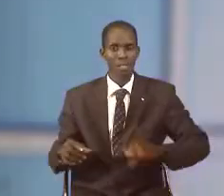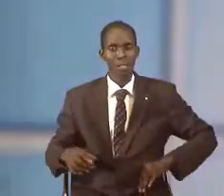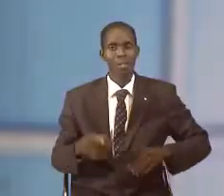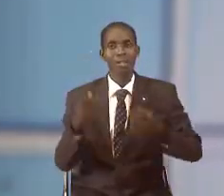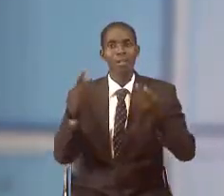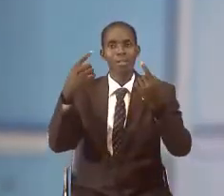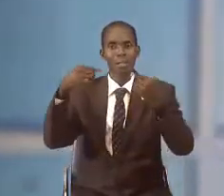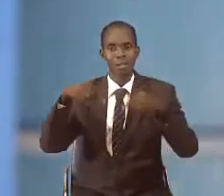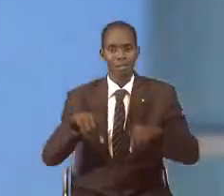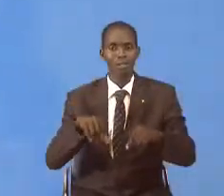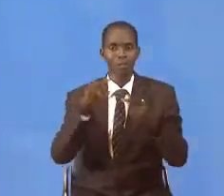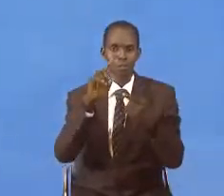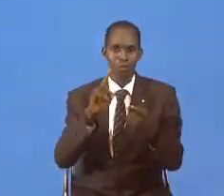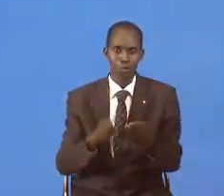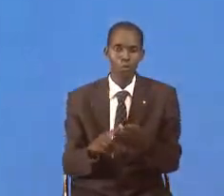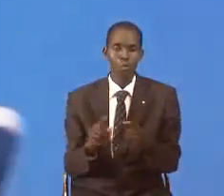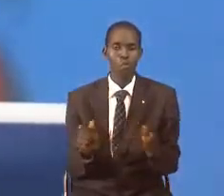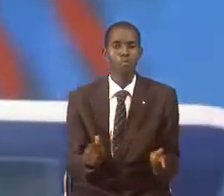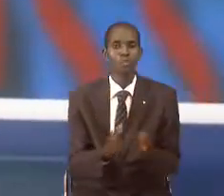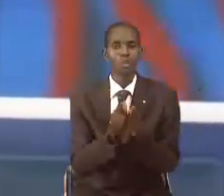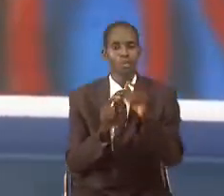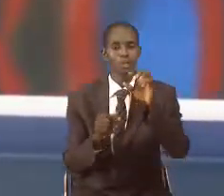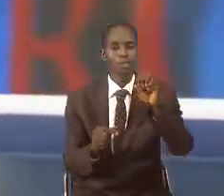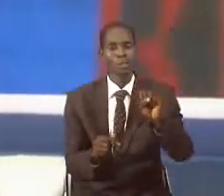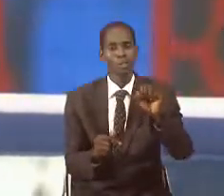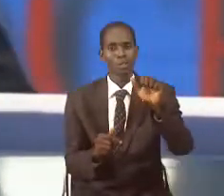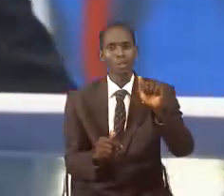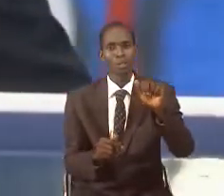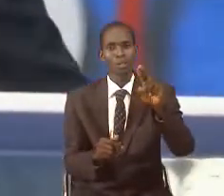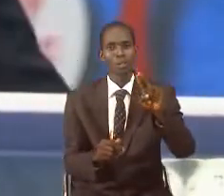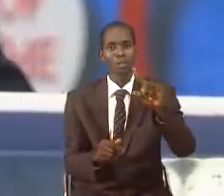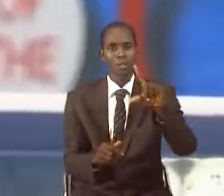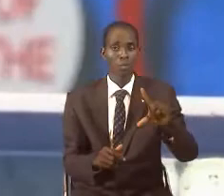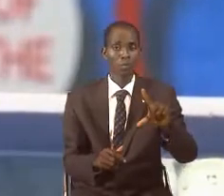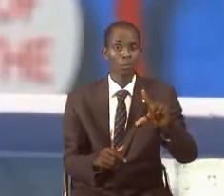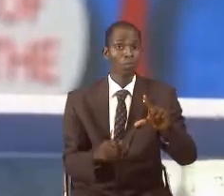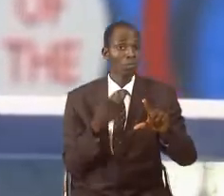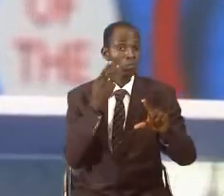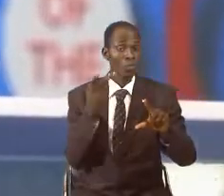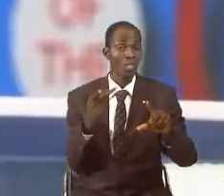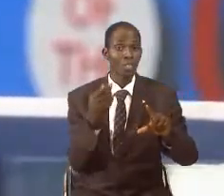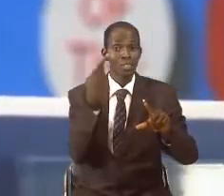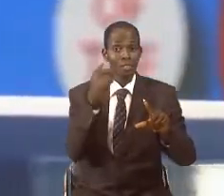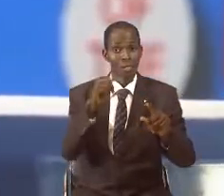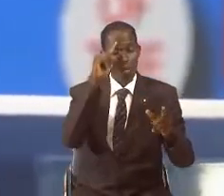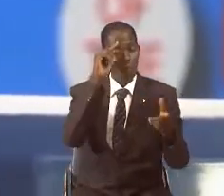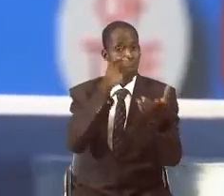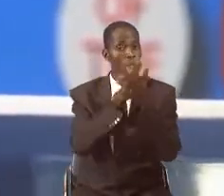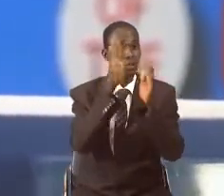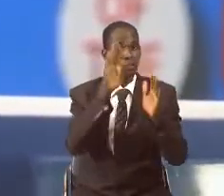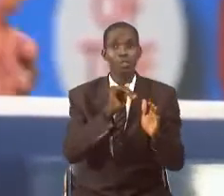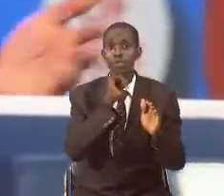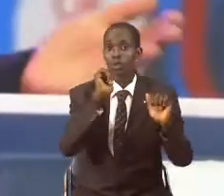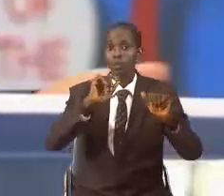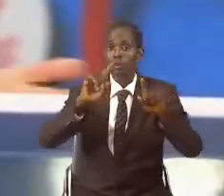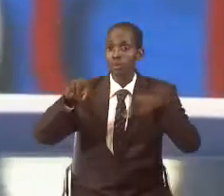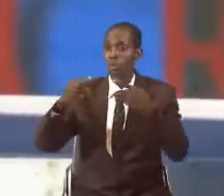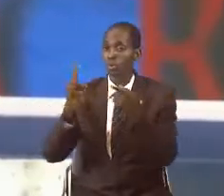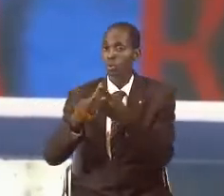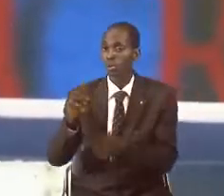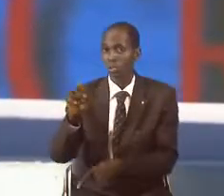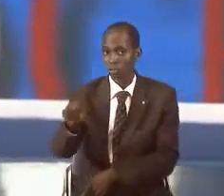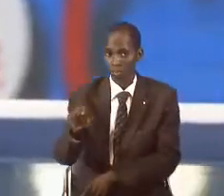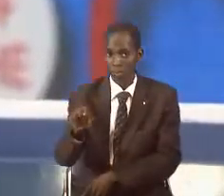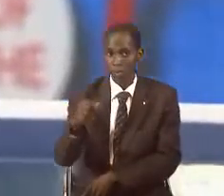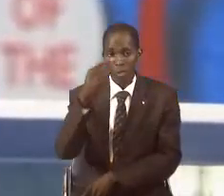for Christ. And then Christ came to Saul. You see, the believers